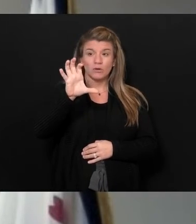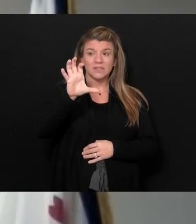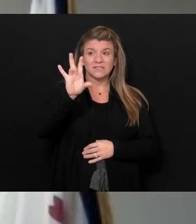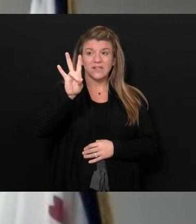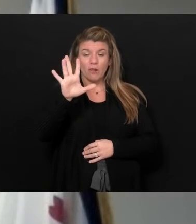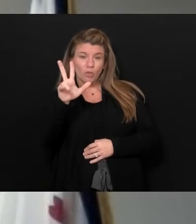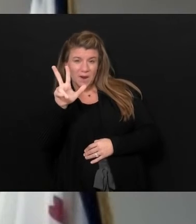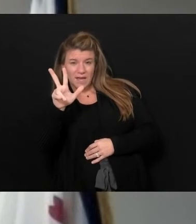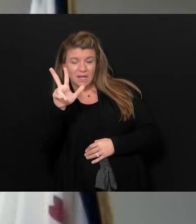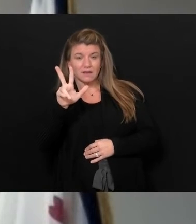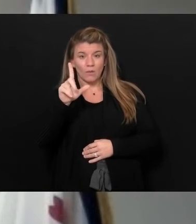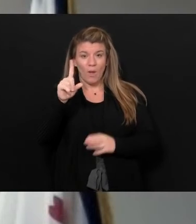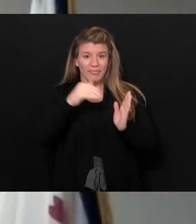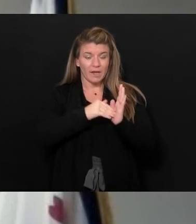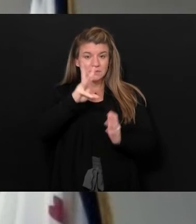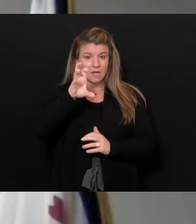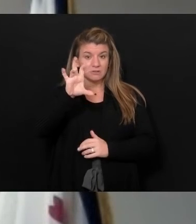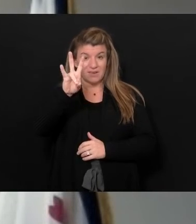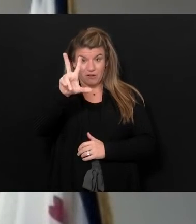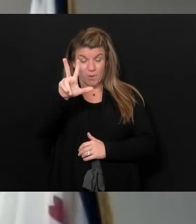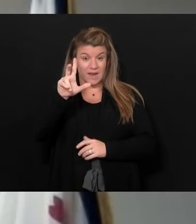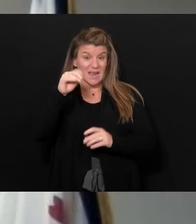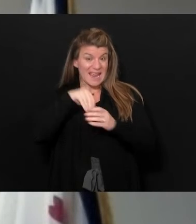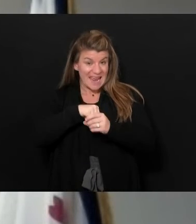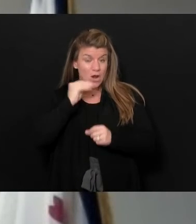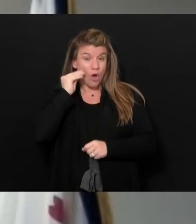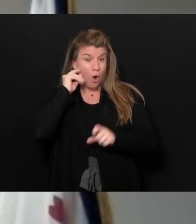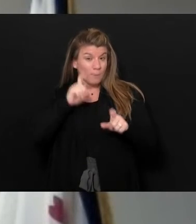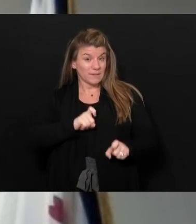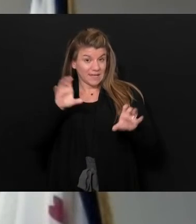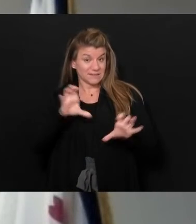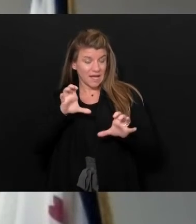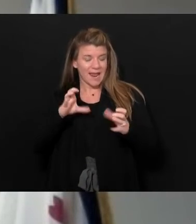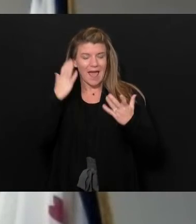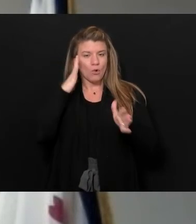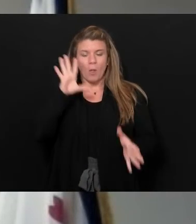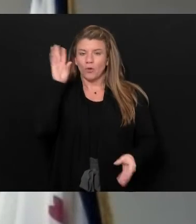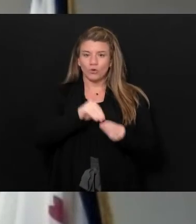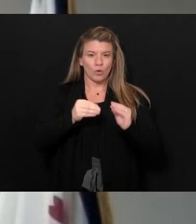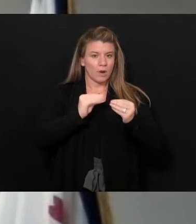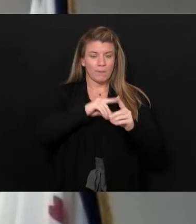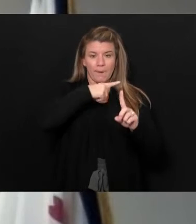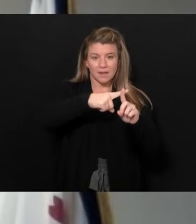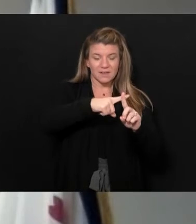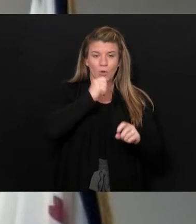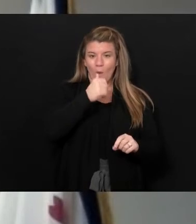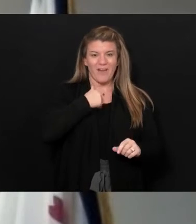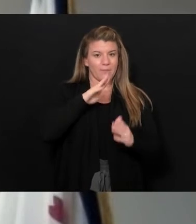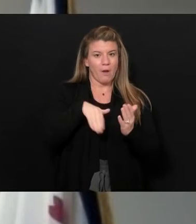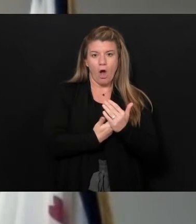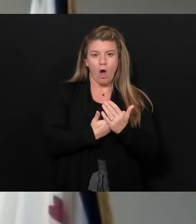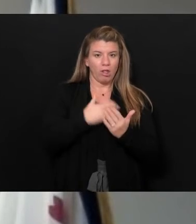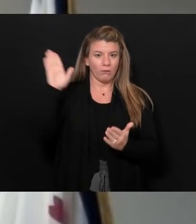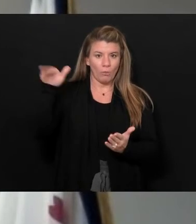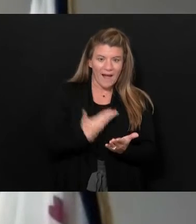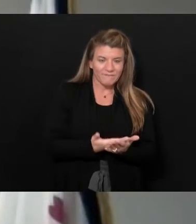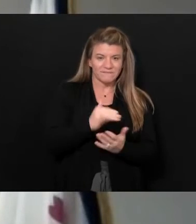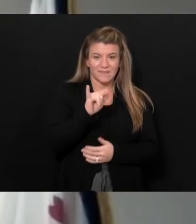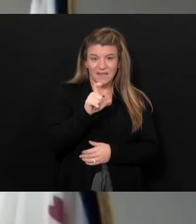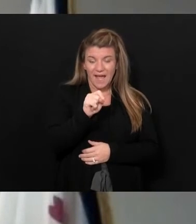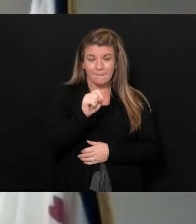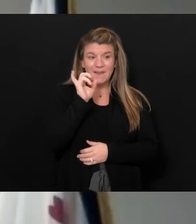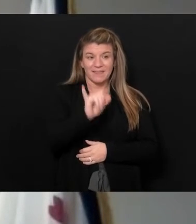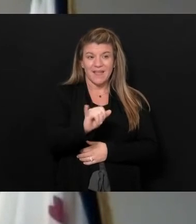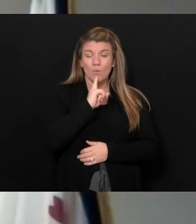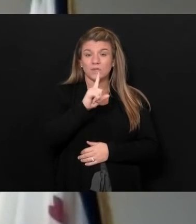1,673, I believe, in-home tests done. I don't have the total number of positives because we don't have all those back in yet. But that was